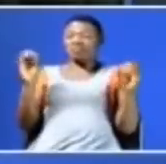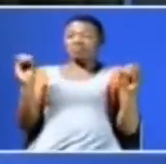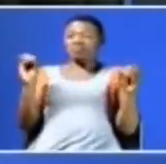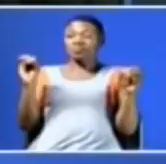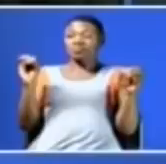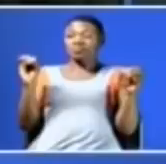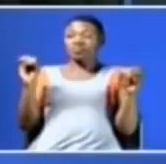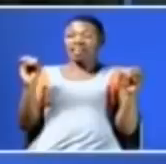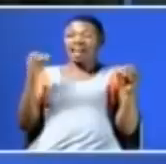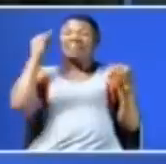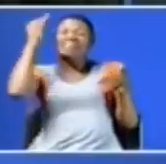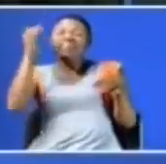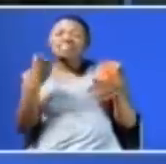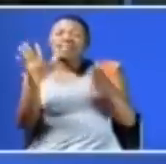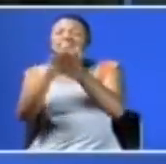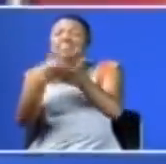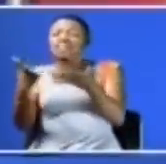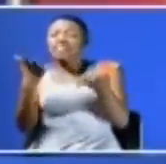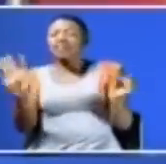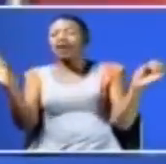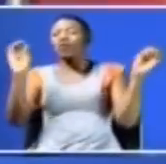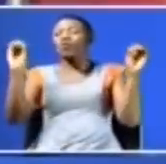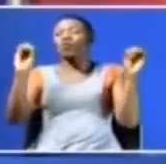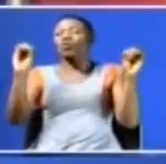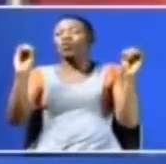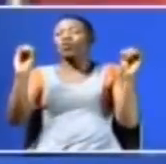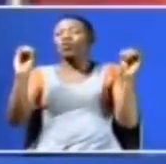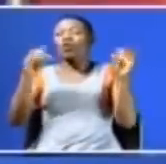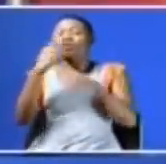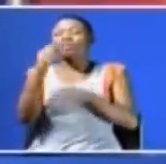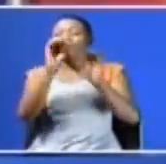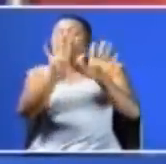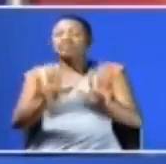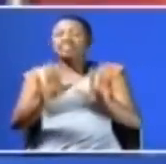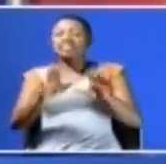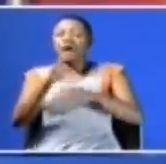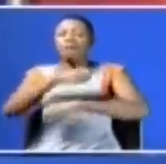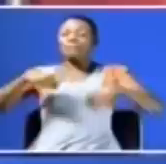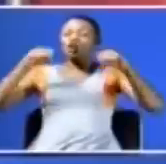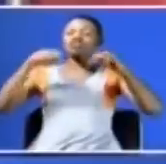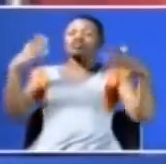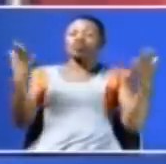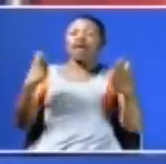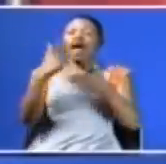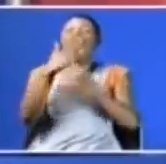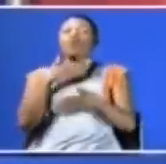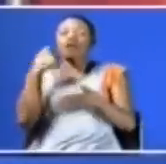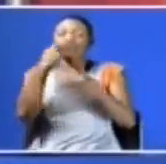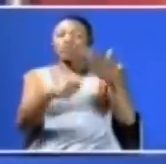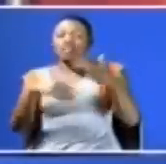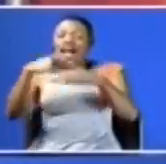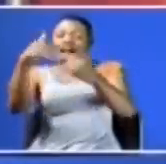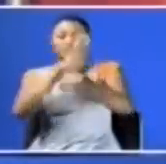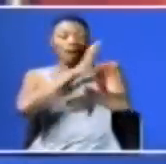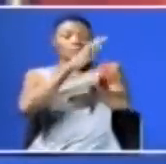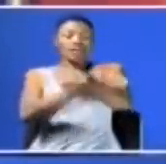political, there's no ideology, there's no structure. It's about where the boss wants, and it's a vehicle for getting to power. After you get to power,